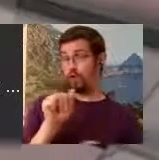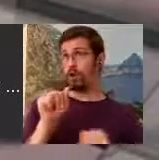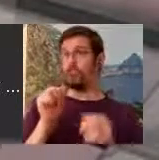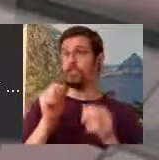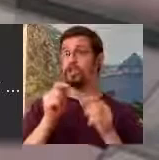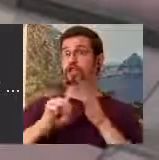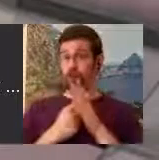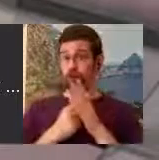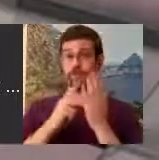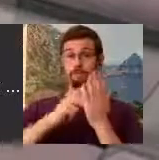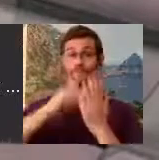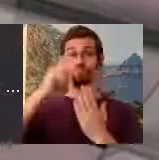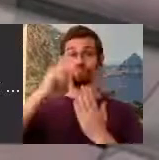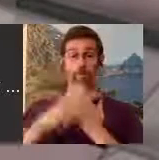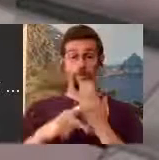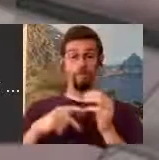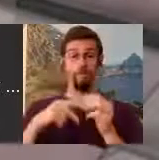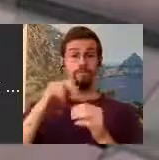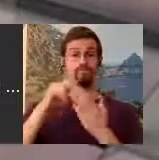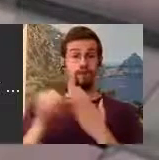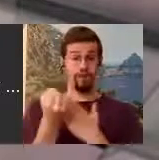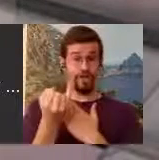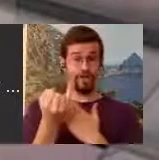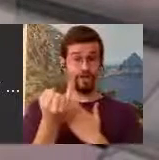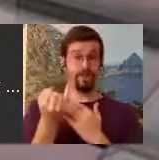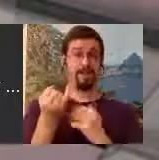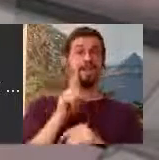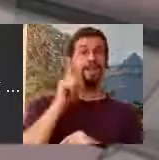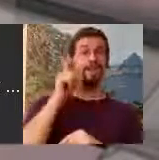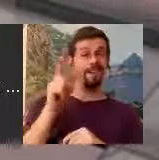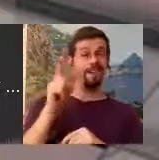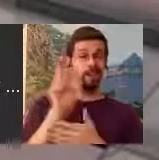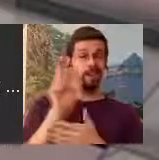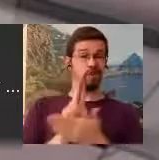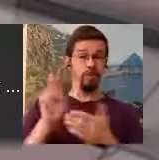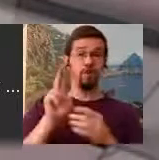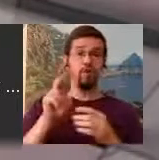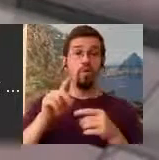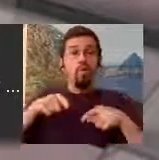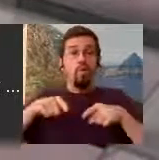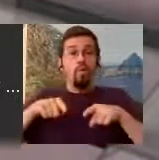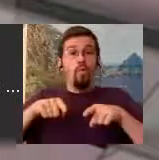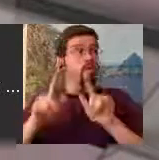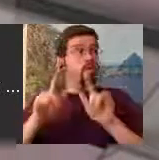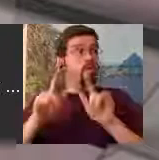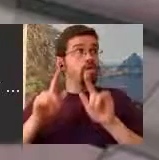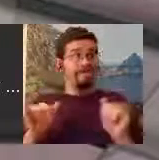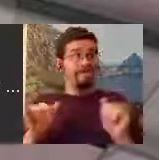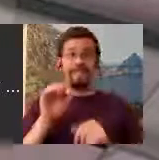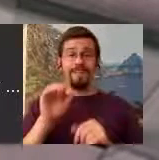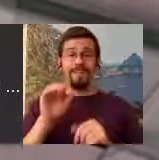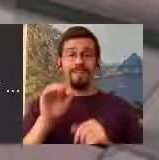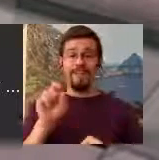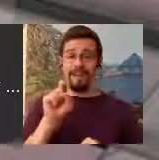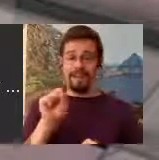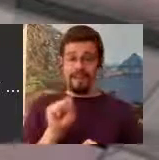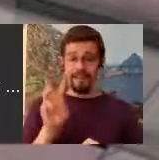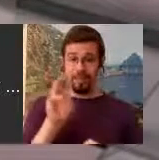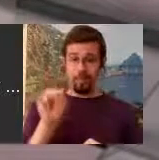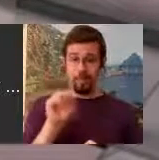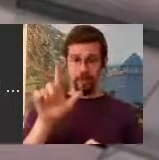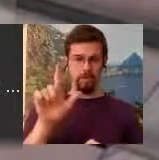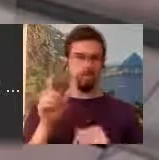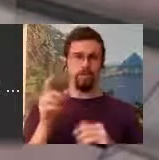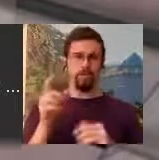project at the university. I believe she started it when we were still using SWML. I'm not sure. It was many years